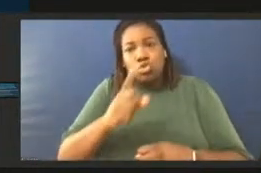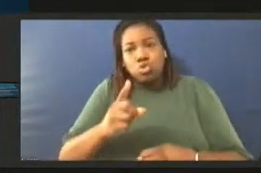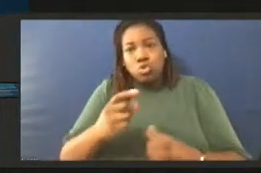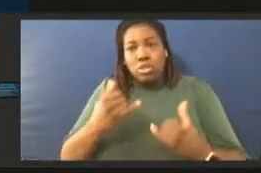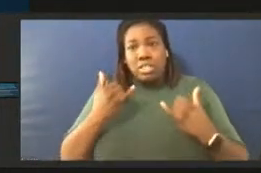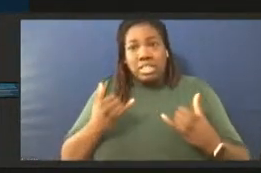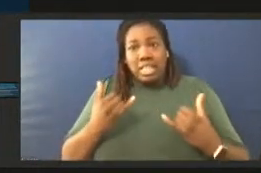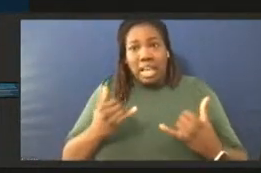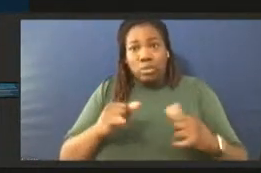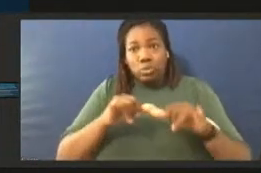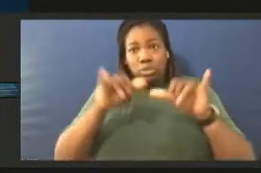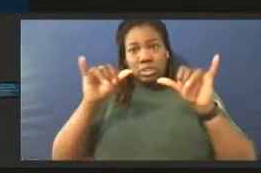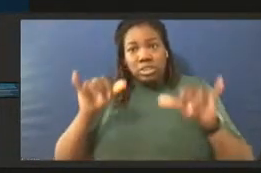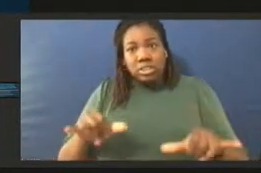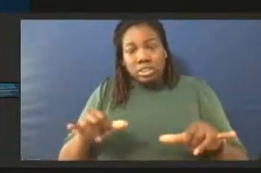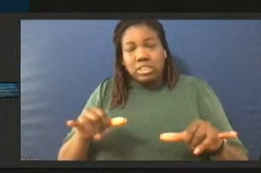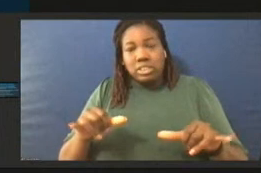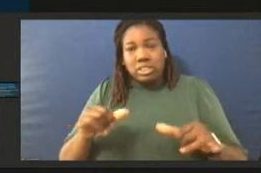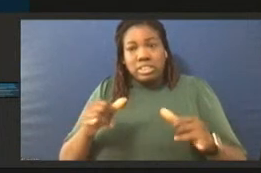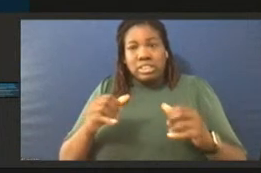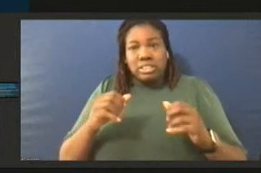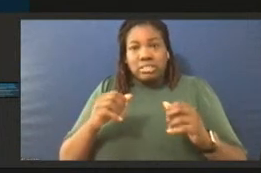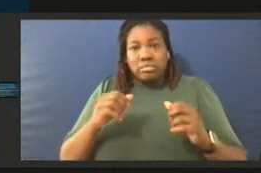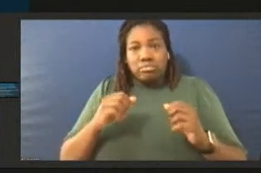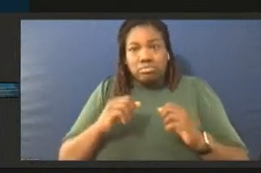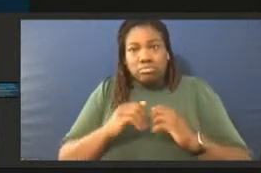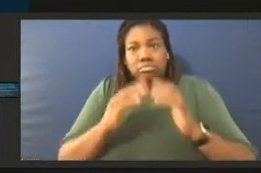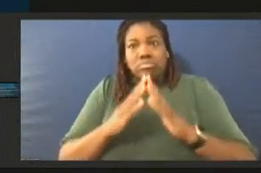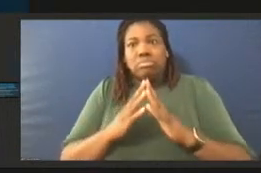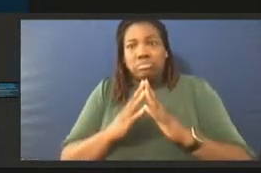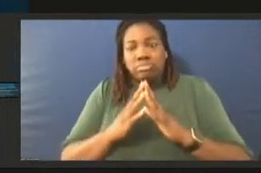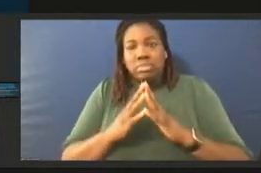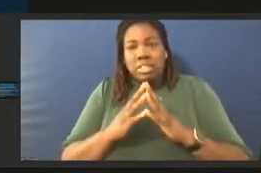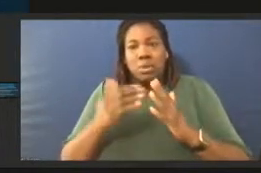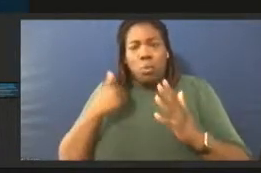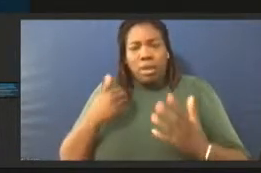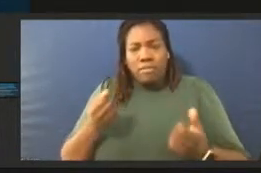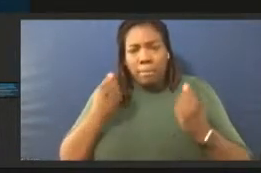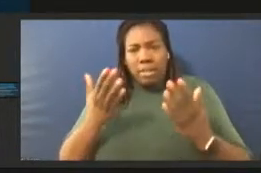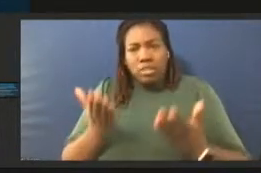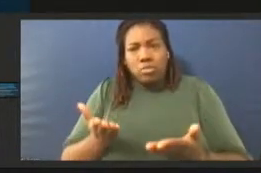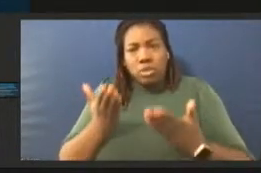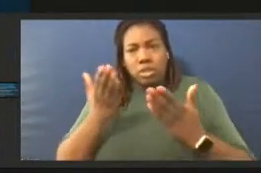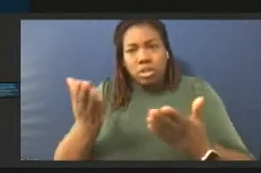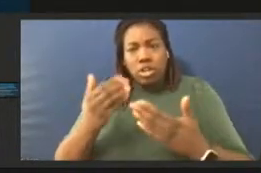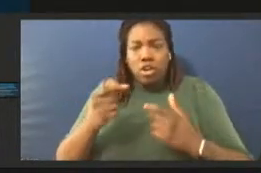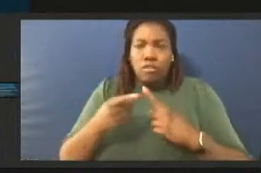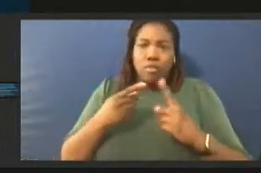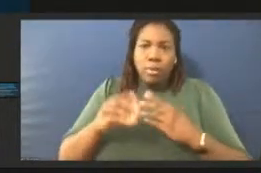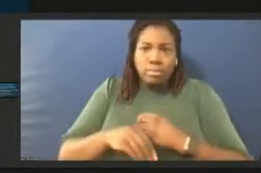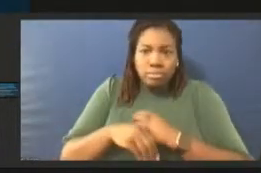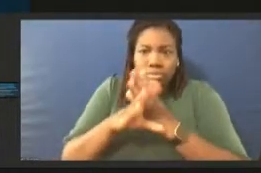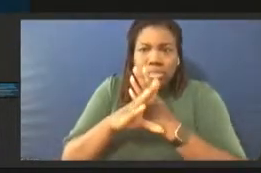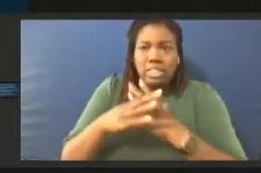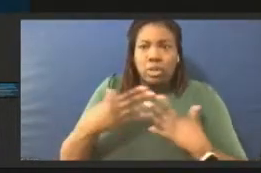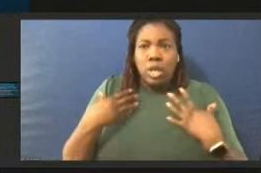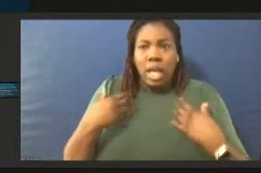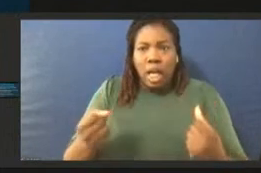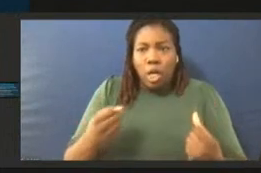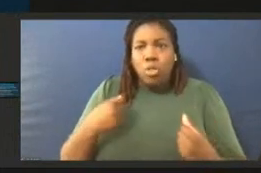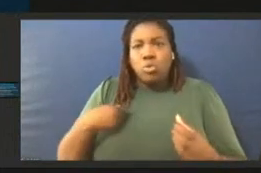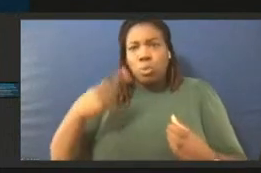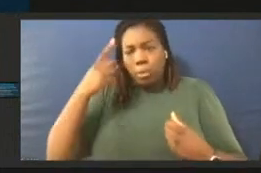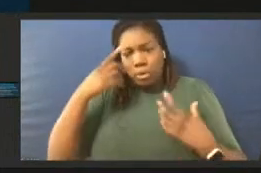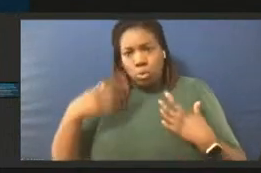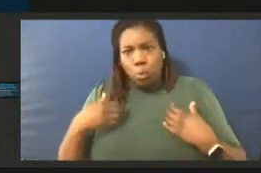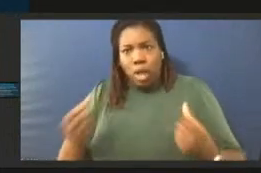system has that infrastructure. And so we have a whole series of recommendations from telehealth to mental health parity.